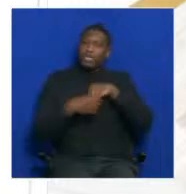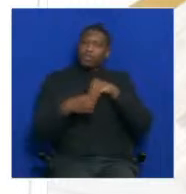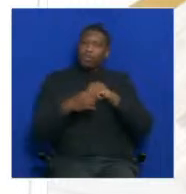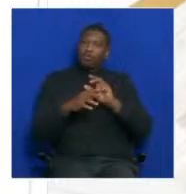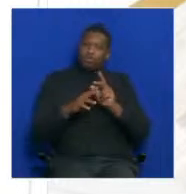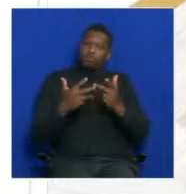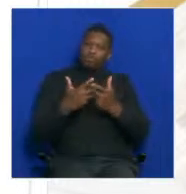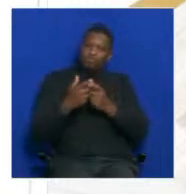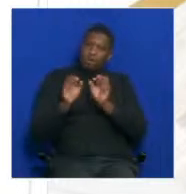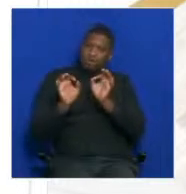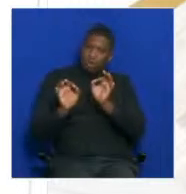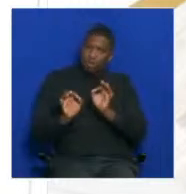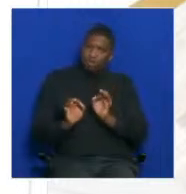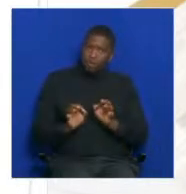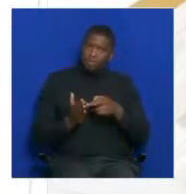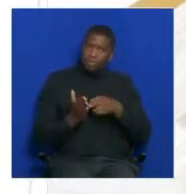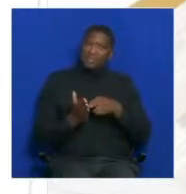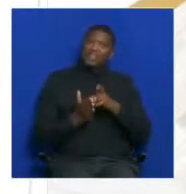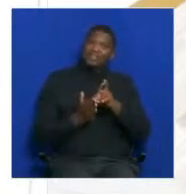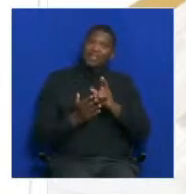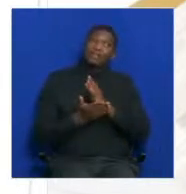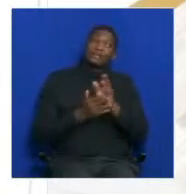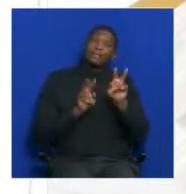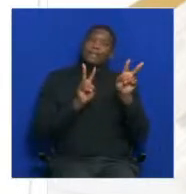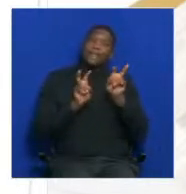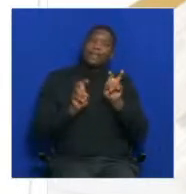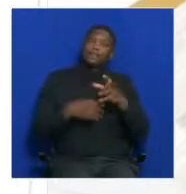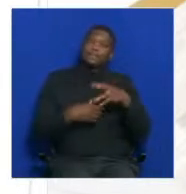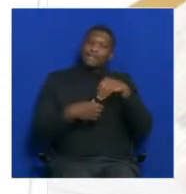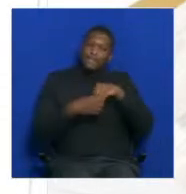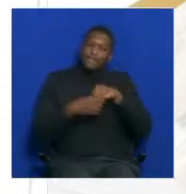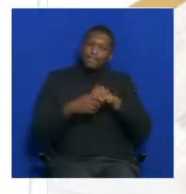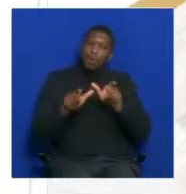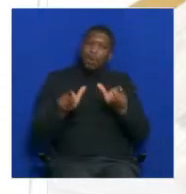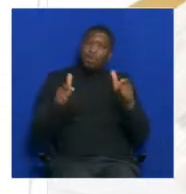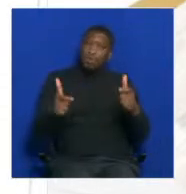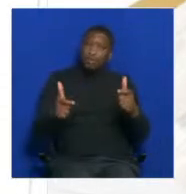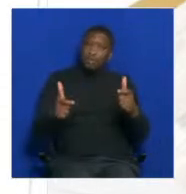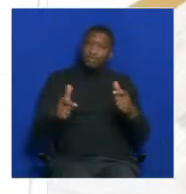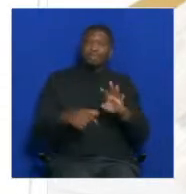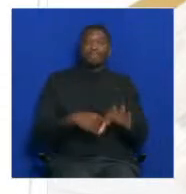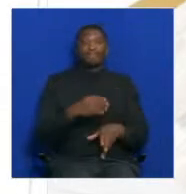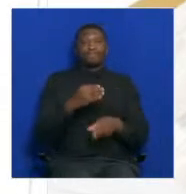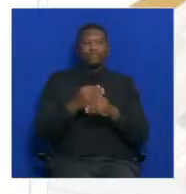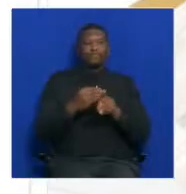refer qualifying matters to the case intake committee, and act as its